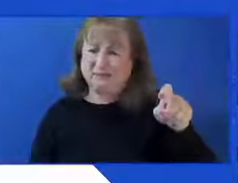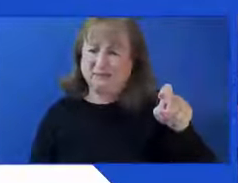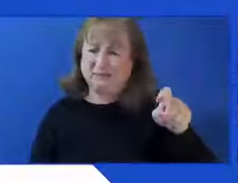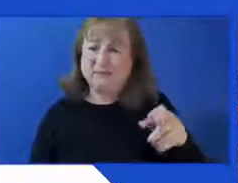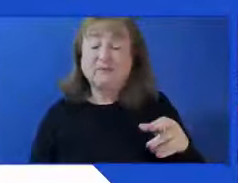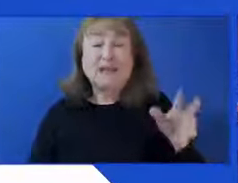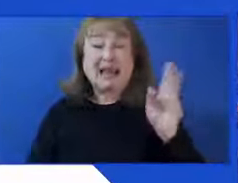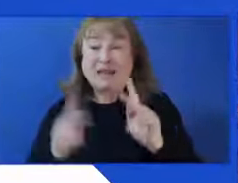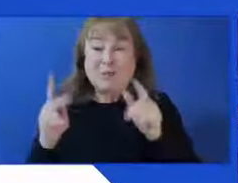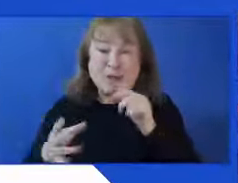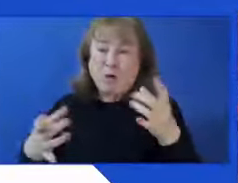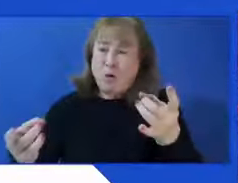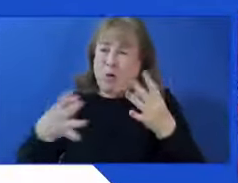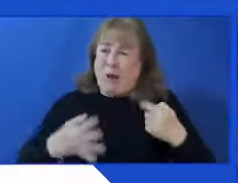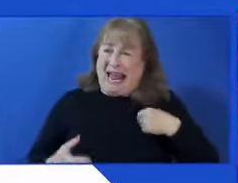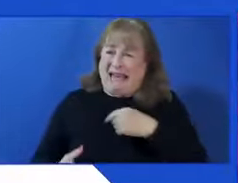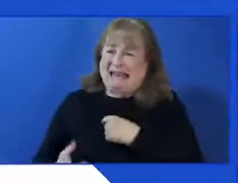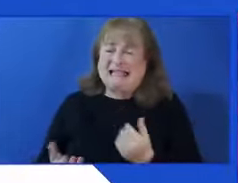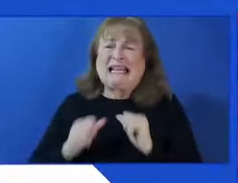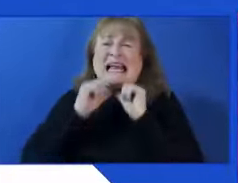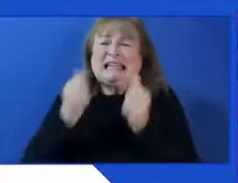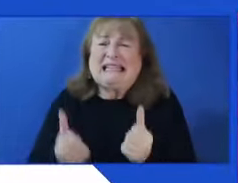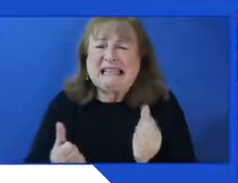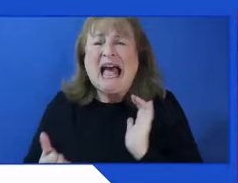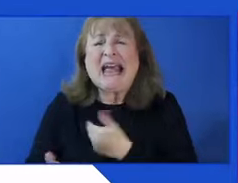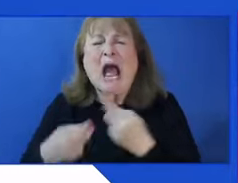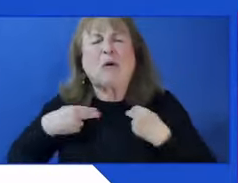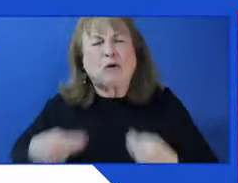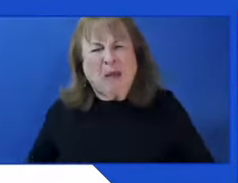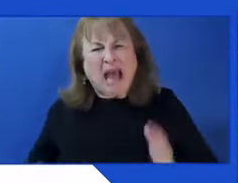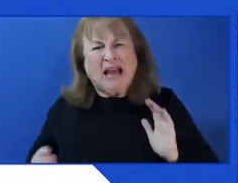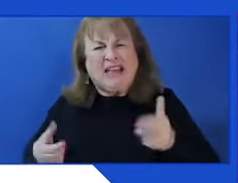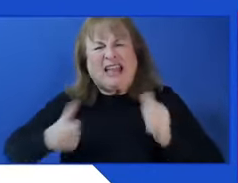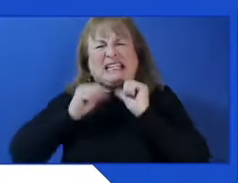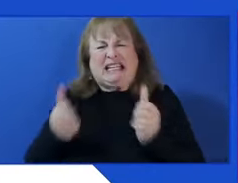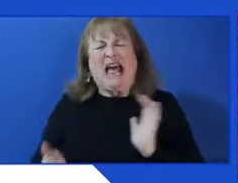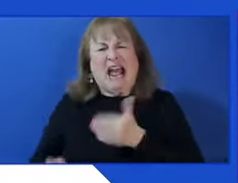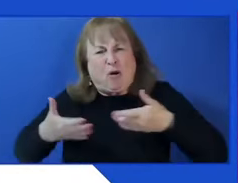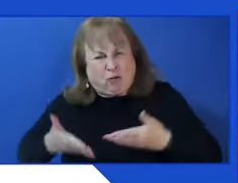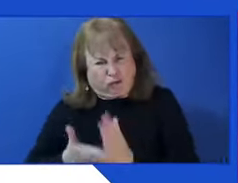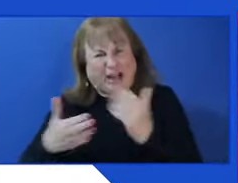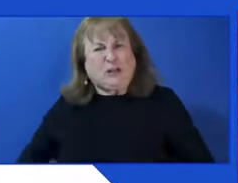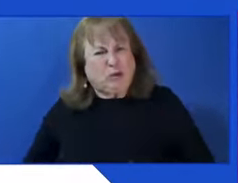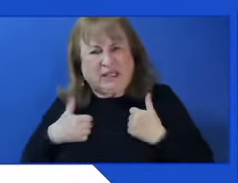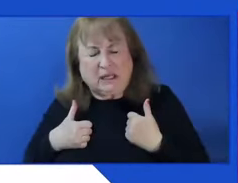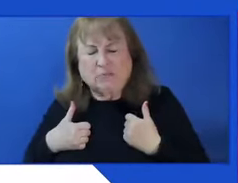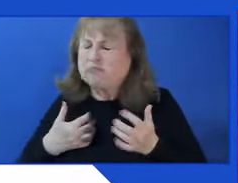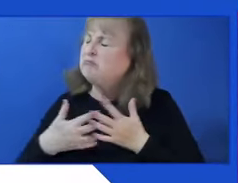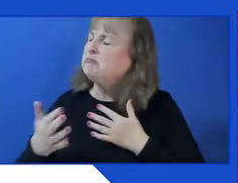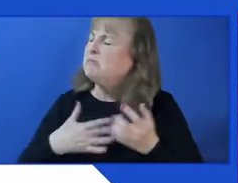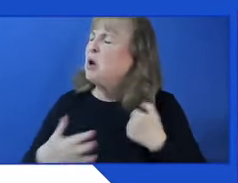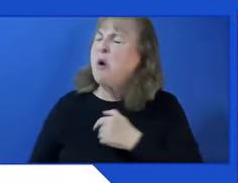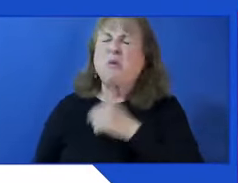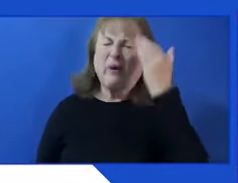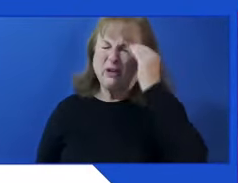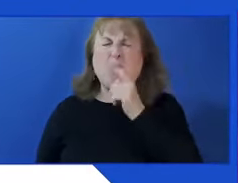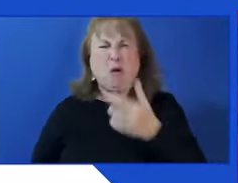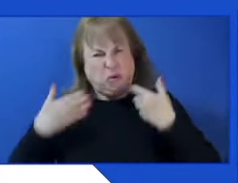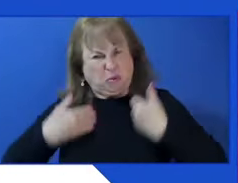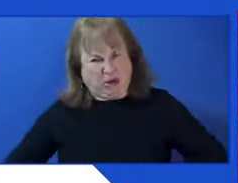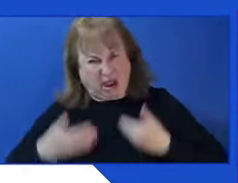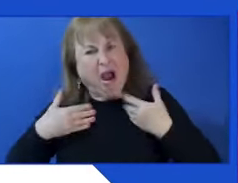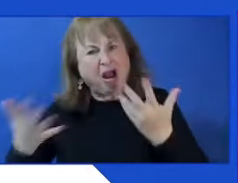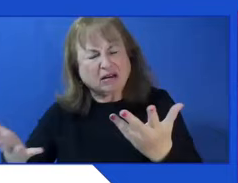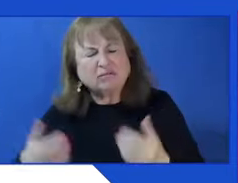Those who hate us deny our humanity and our right to exist. No matter. We know who we are.